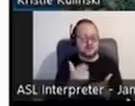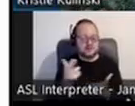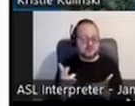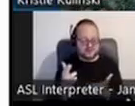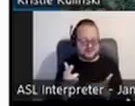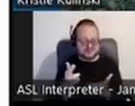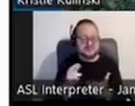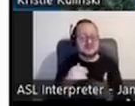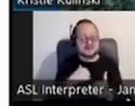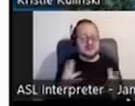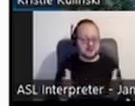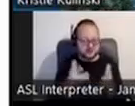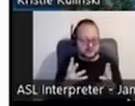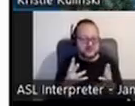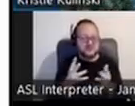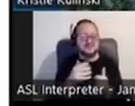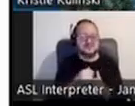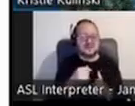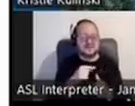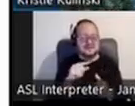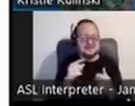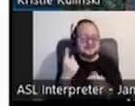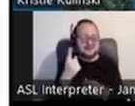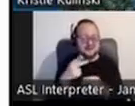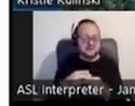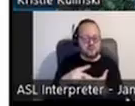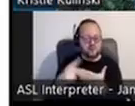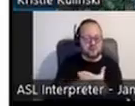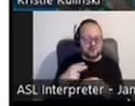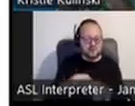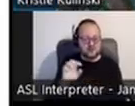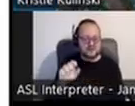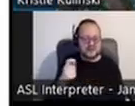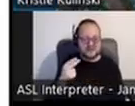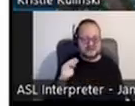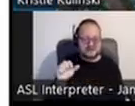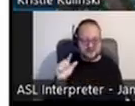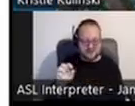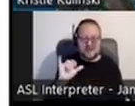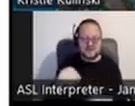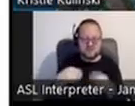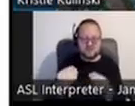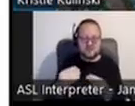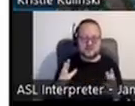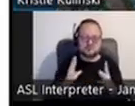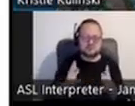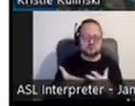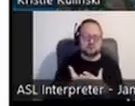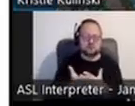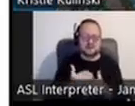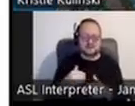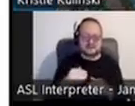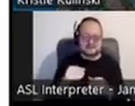program called Exhale, which focuses on providing respite support. And this is provided under contract with a